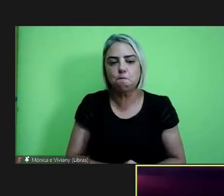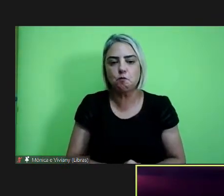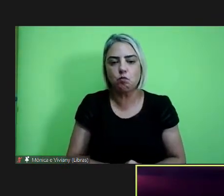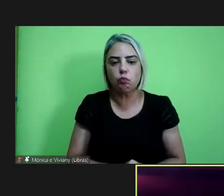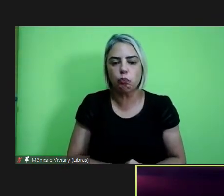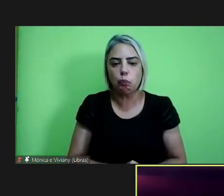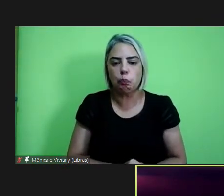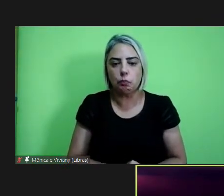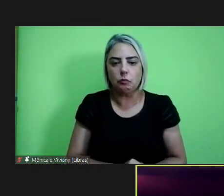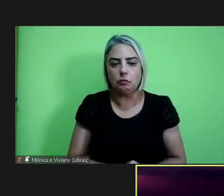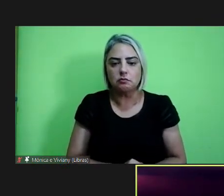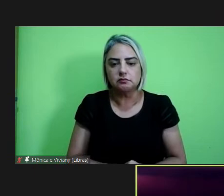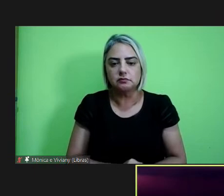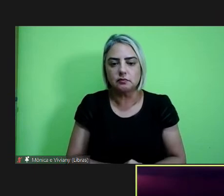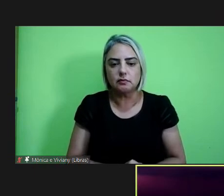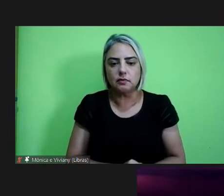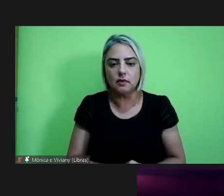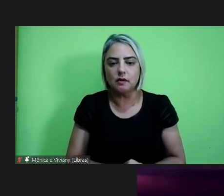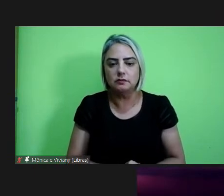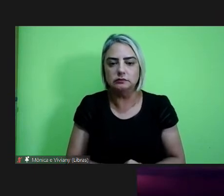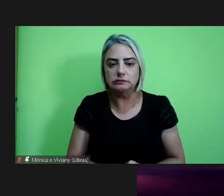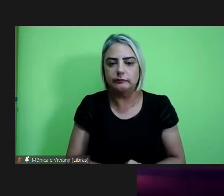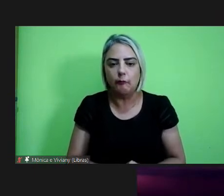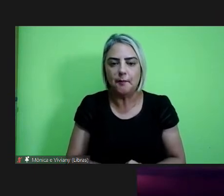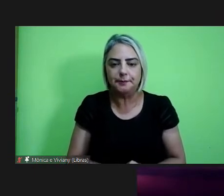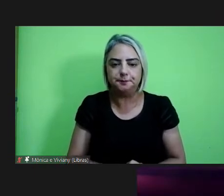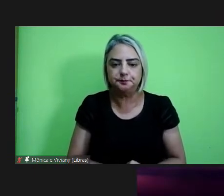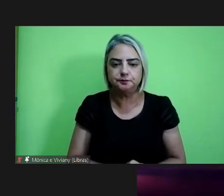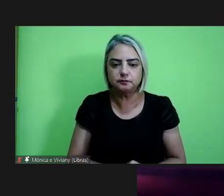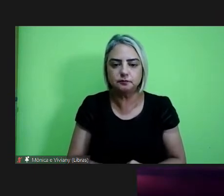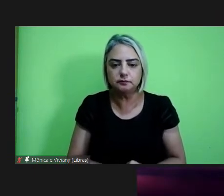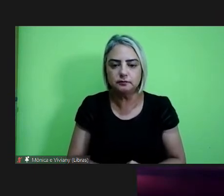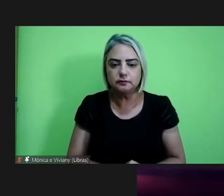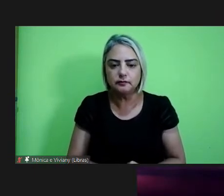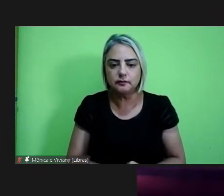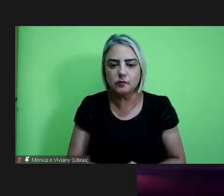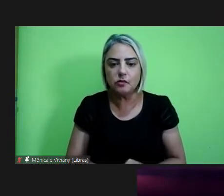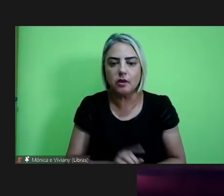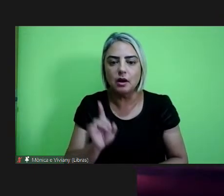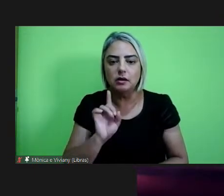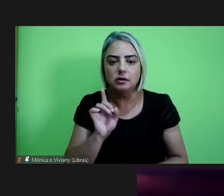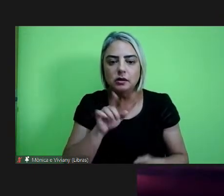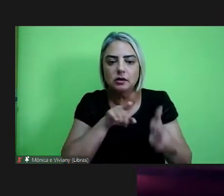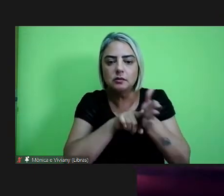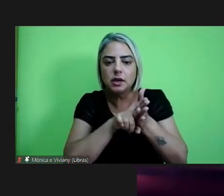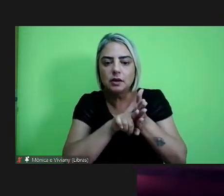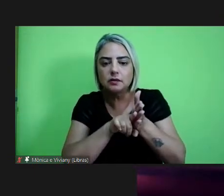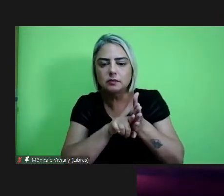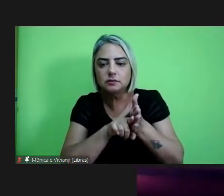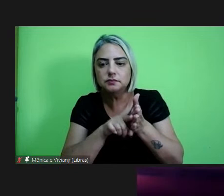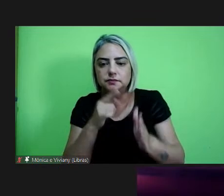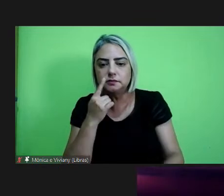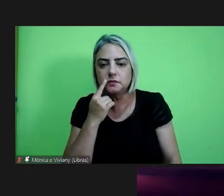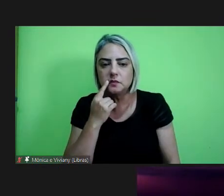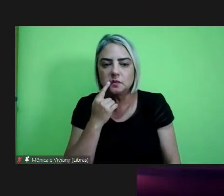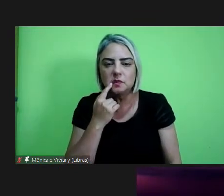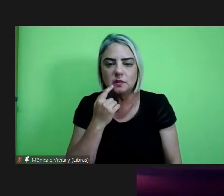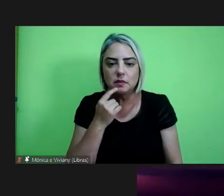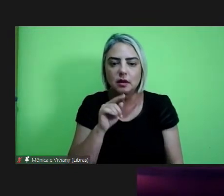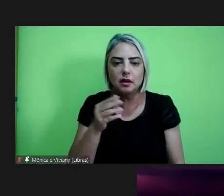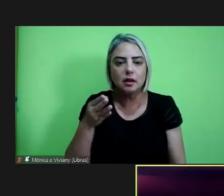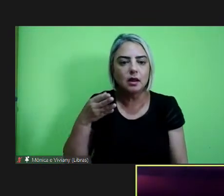Anna? The other part of the question? No, it's just that, Dr. Rosetta. The other one is for